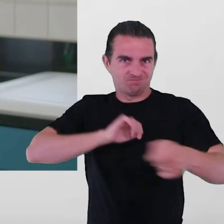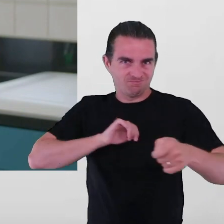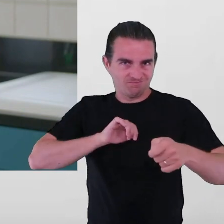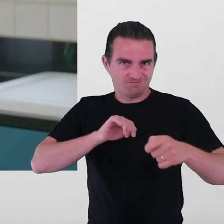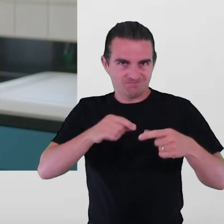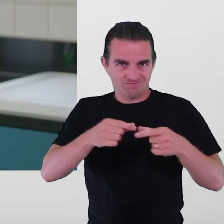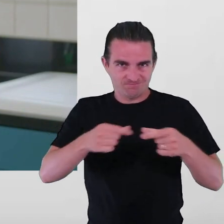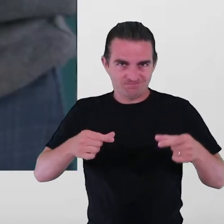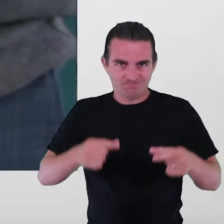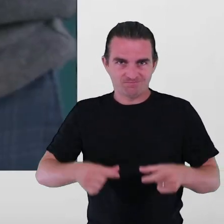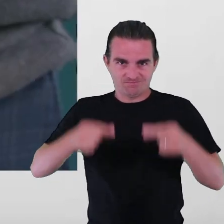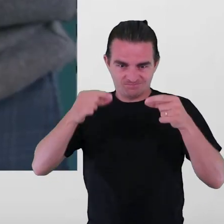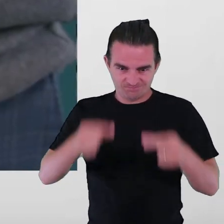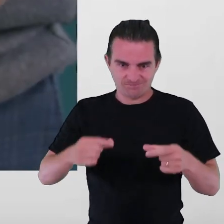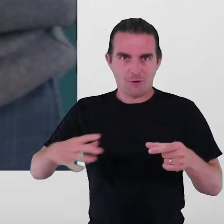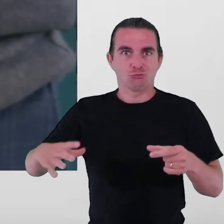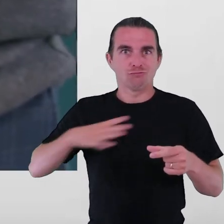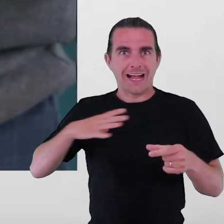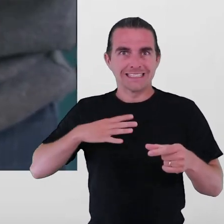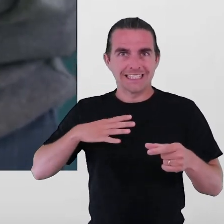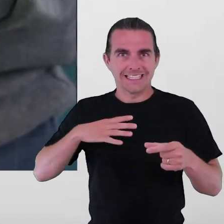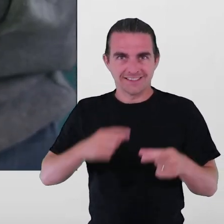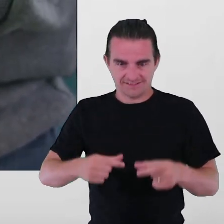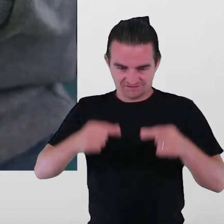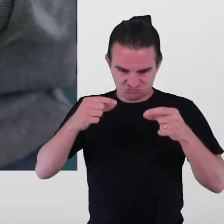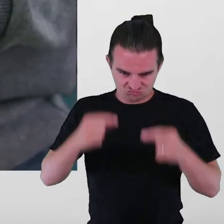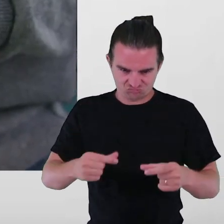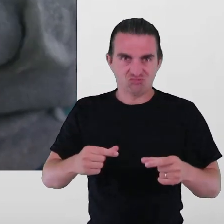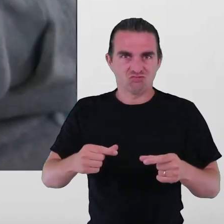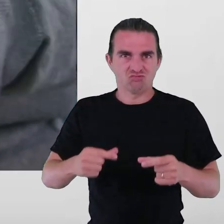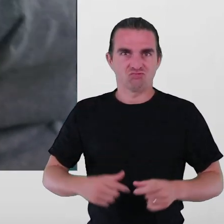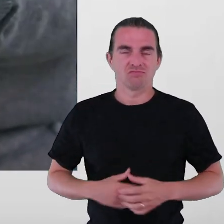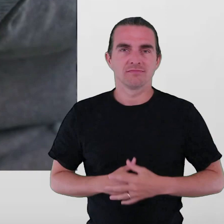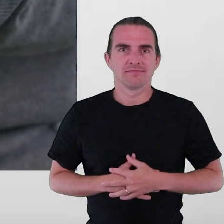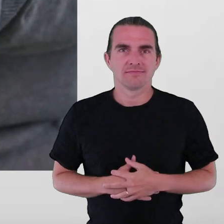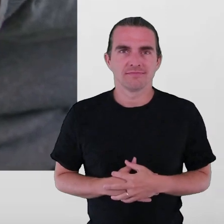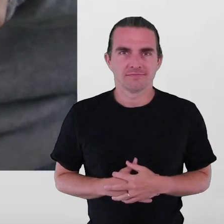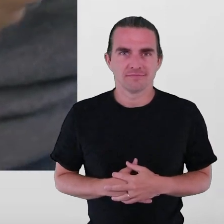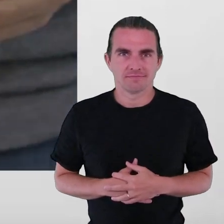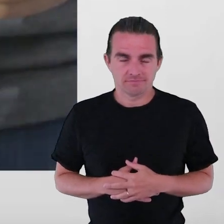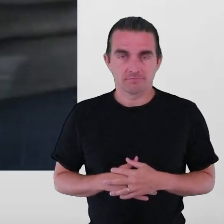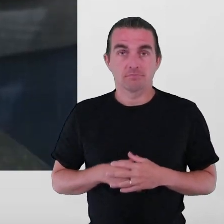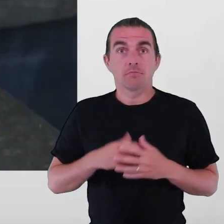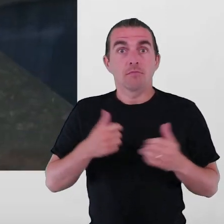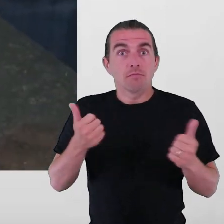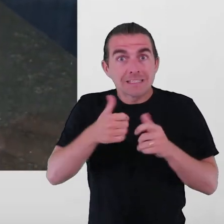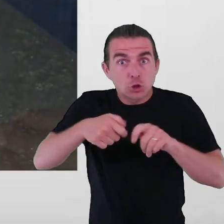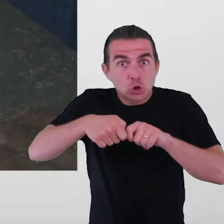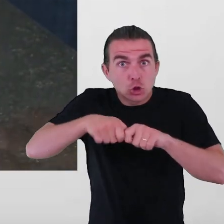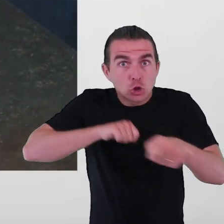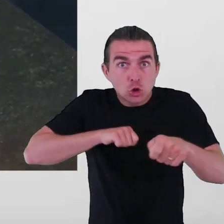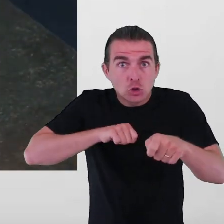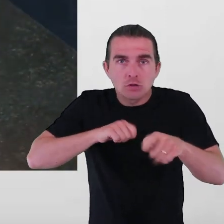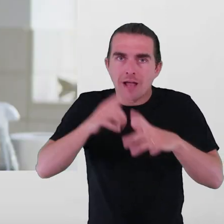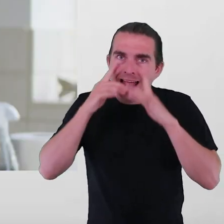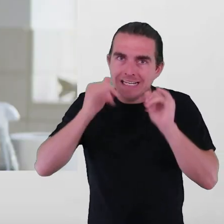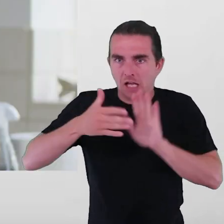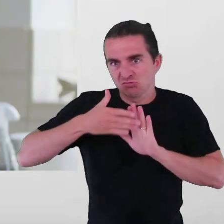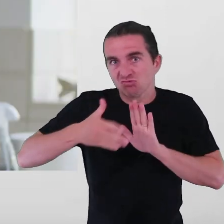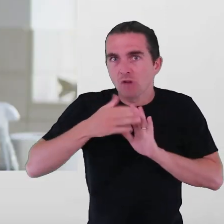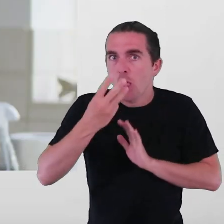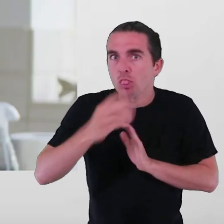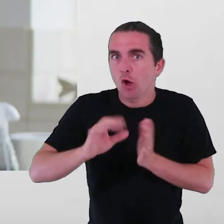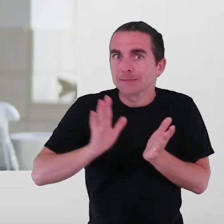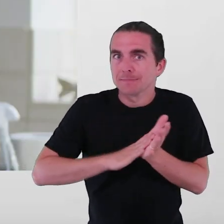test strip out of the foil pack and place it on the clean, flat surface. Once